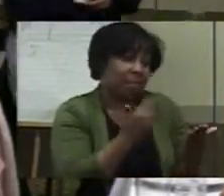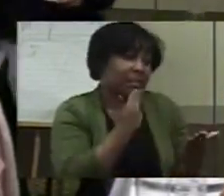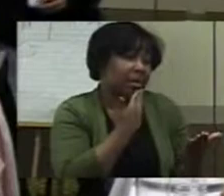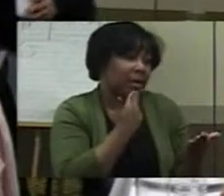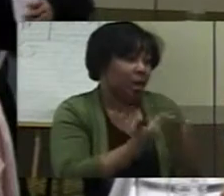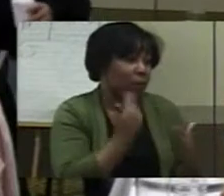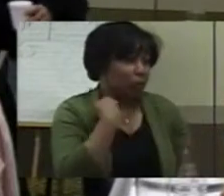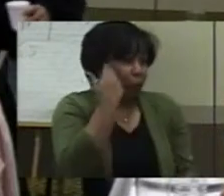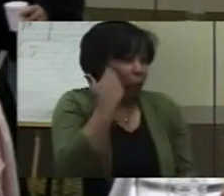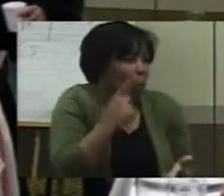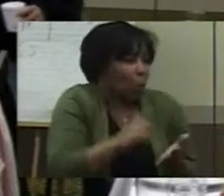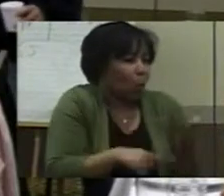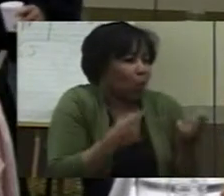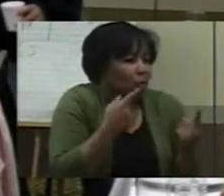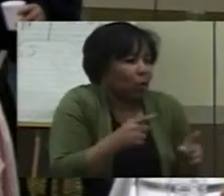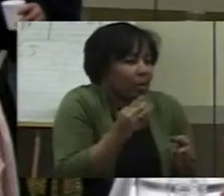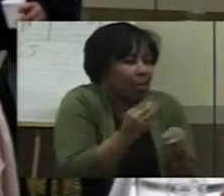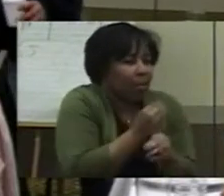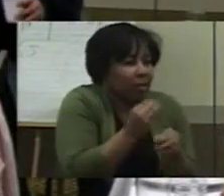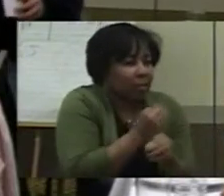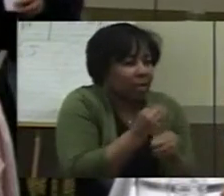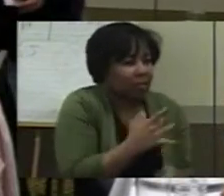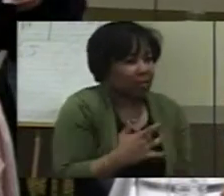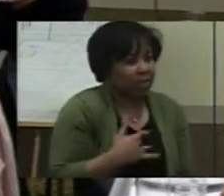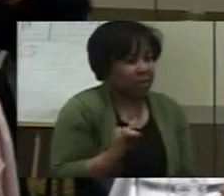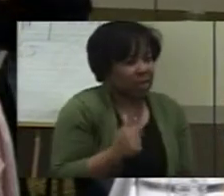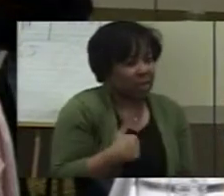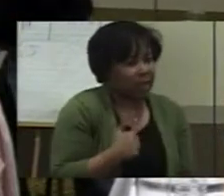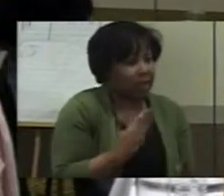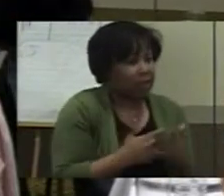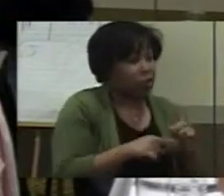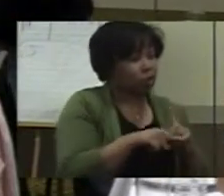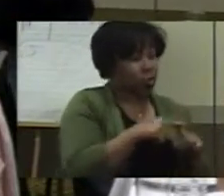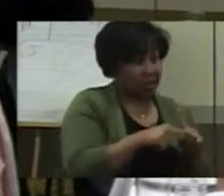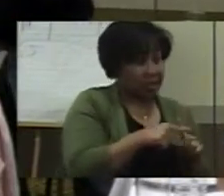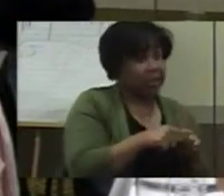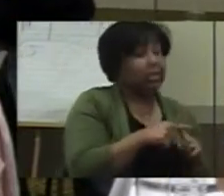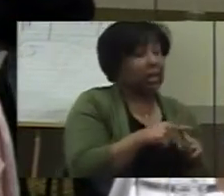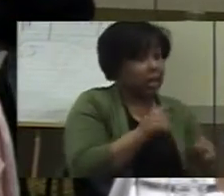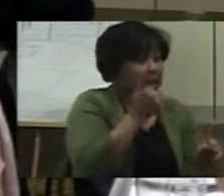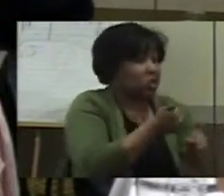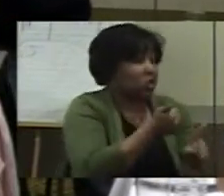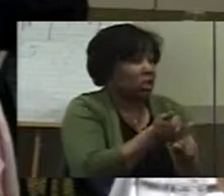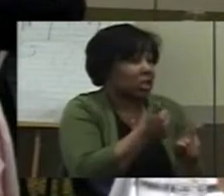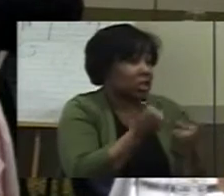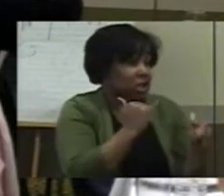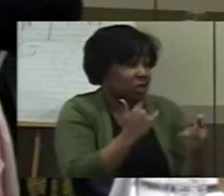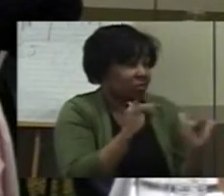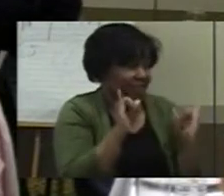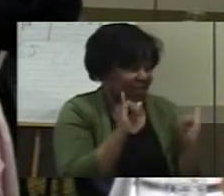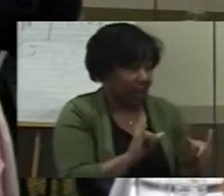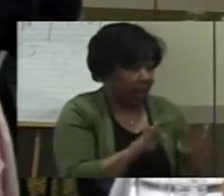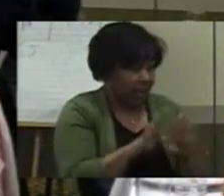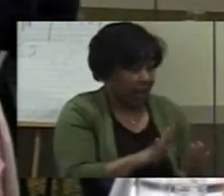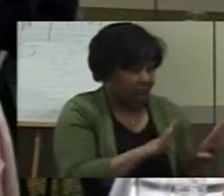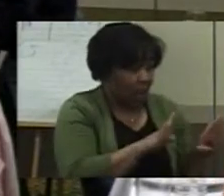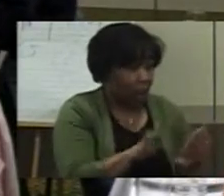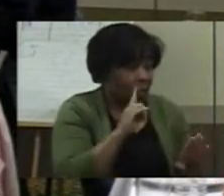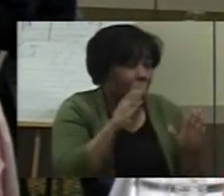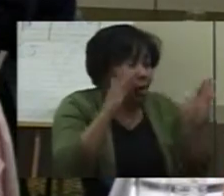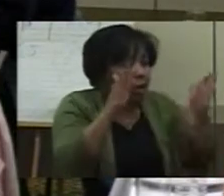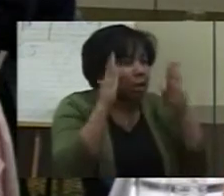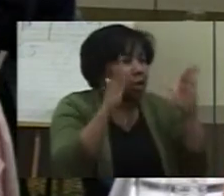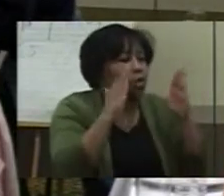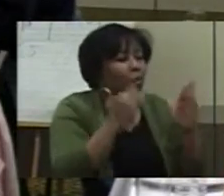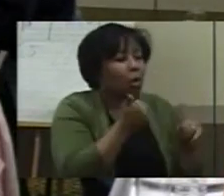if we knew what was going on in the math class where she feels like she has some strengths. Okay. If she's still showing these same behaviors just to gain